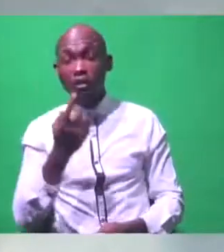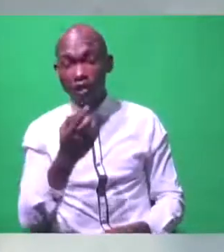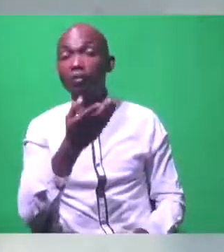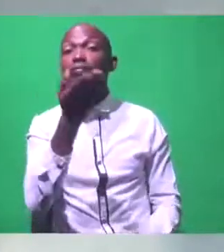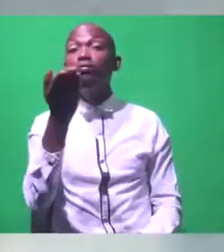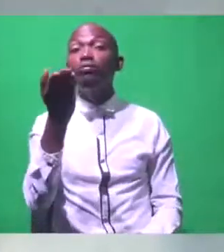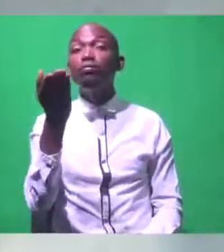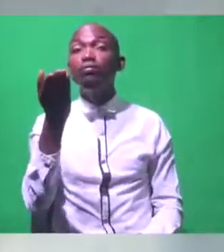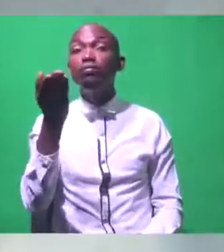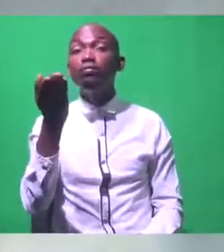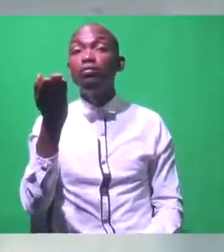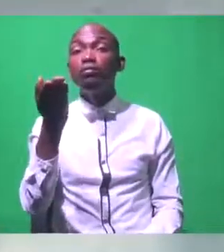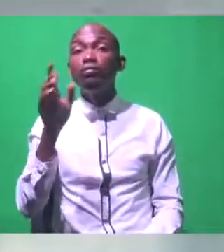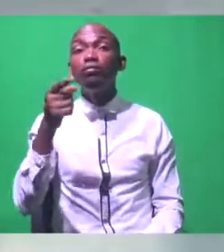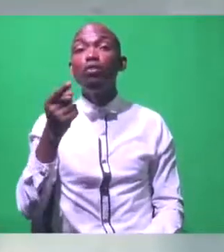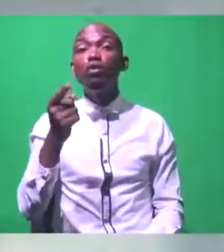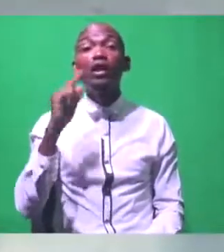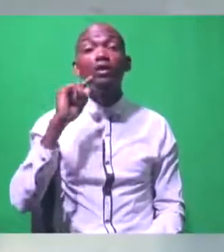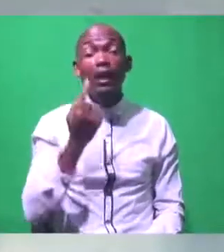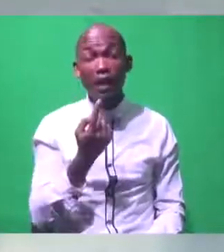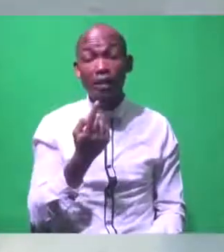Yes, who can try to tell us?